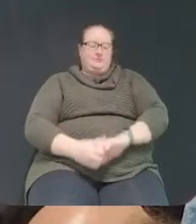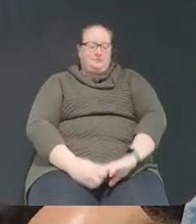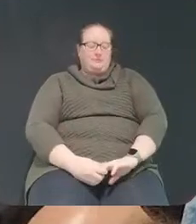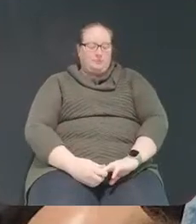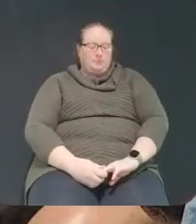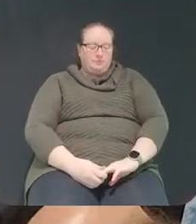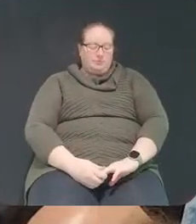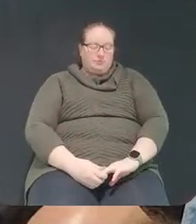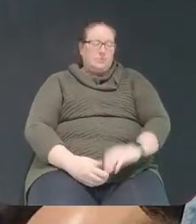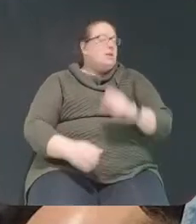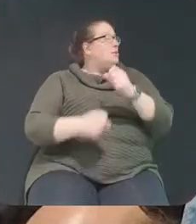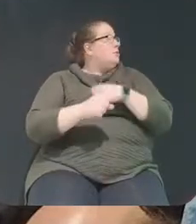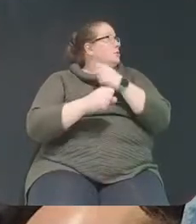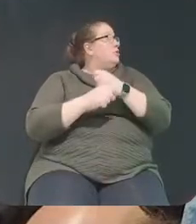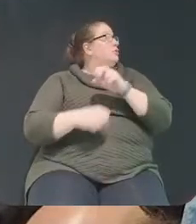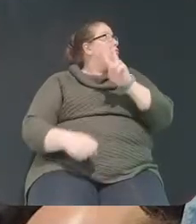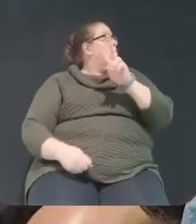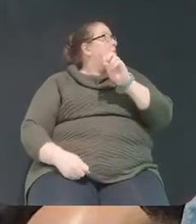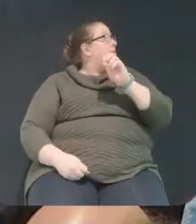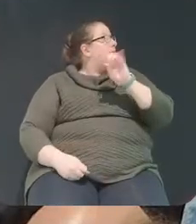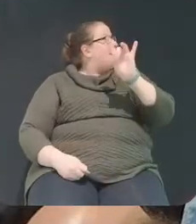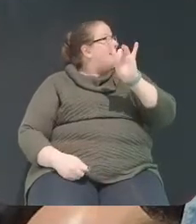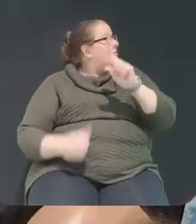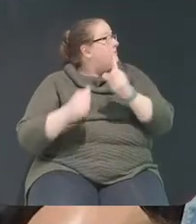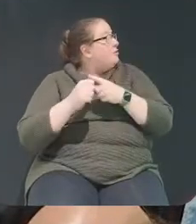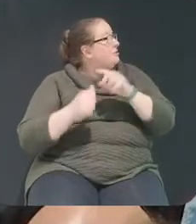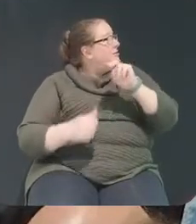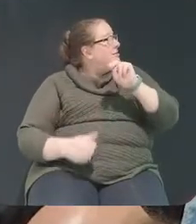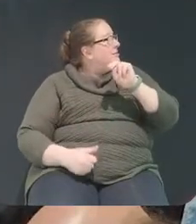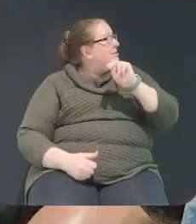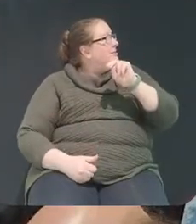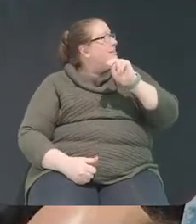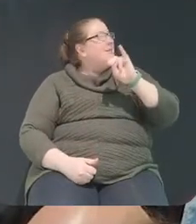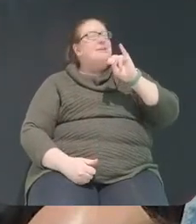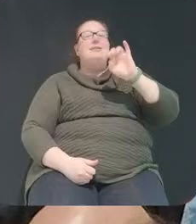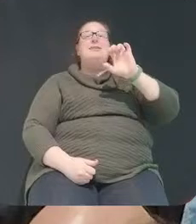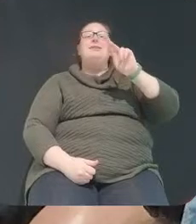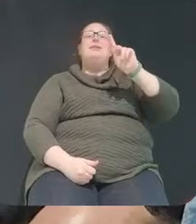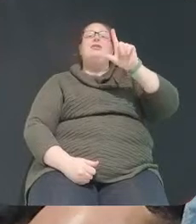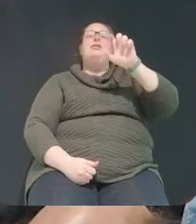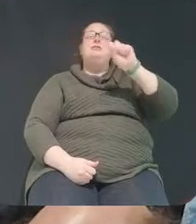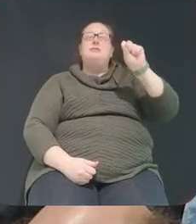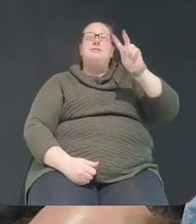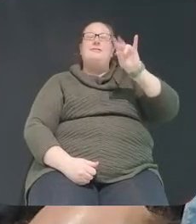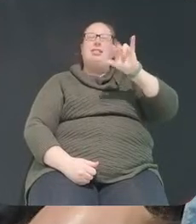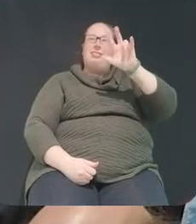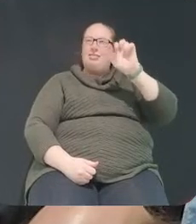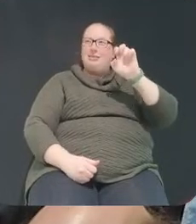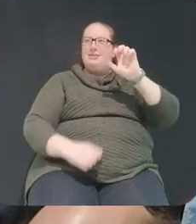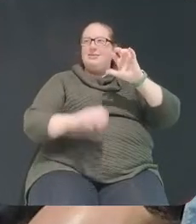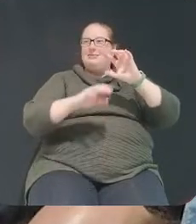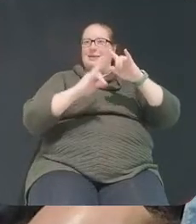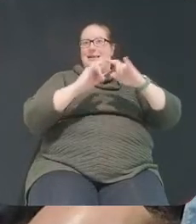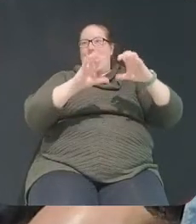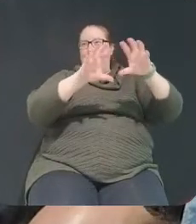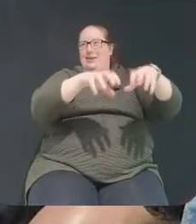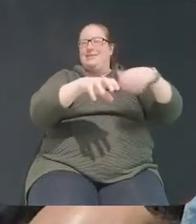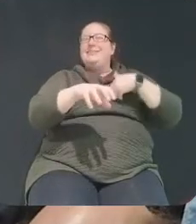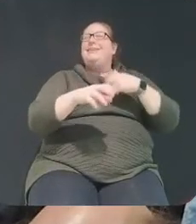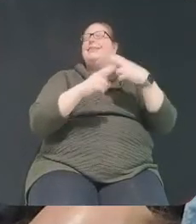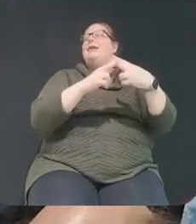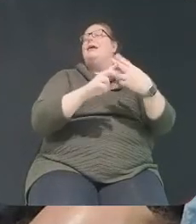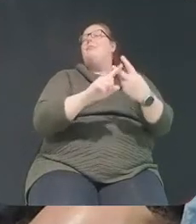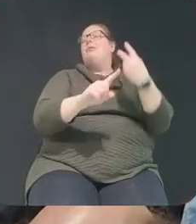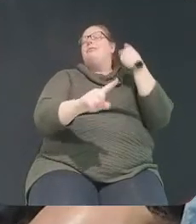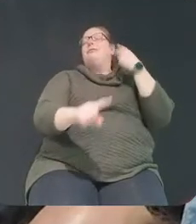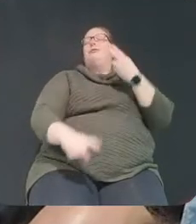In 2008, the first Nickelsvilles encampment was established along West Marginal Way. The name harkened back to the Hoovervilles of the